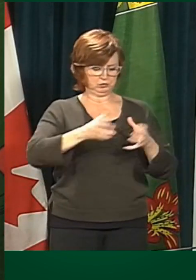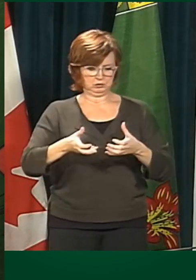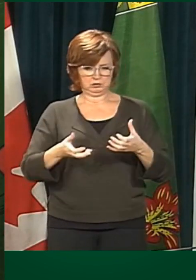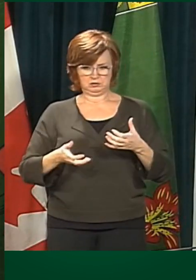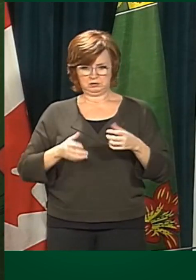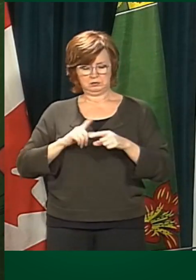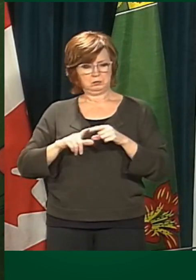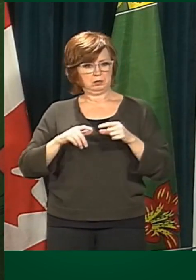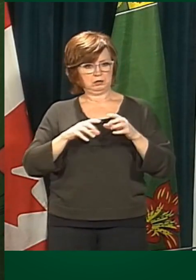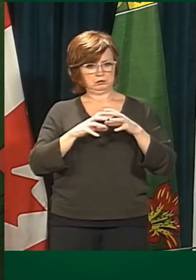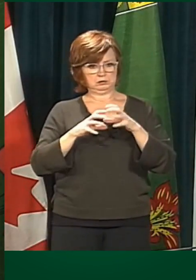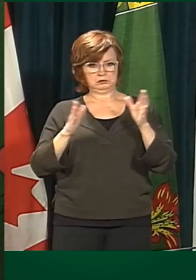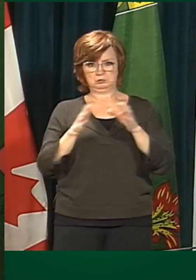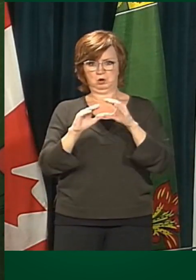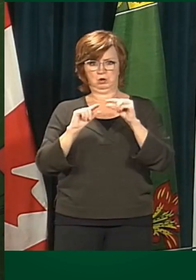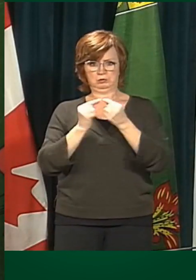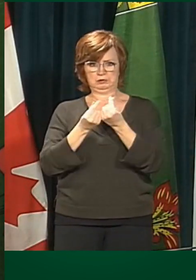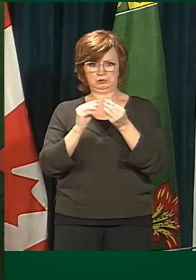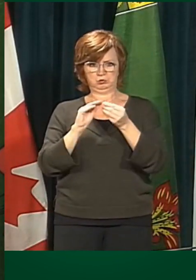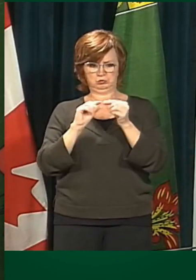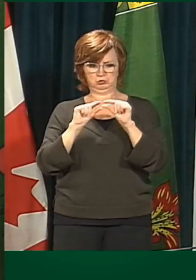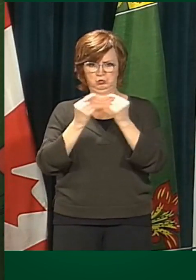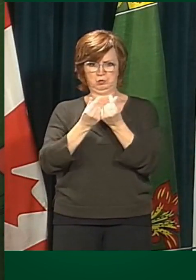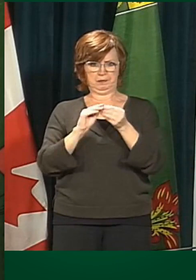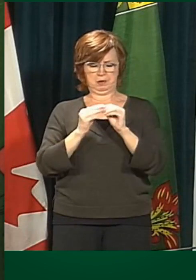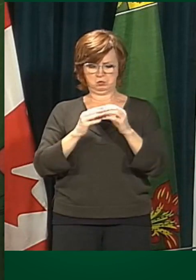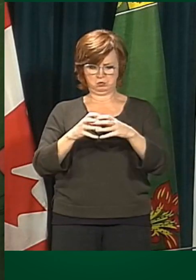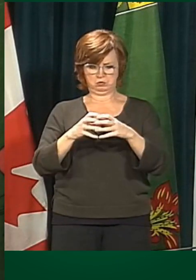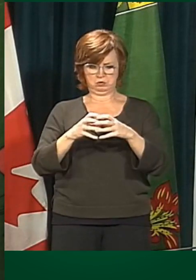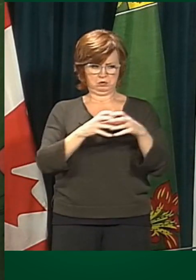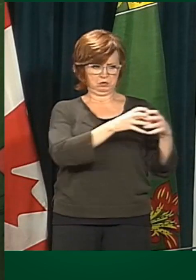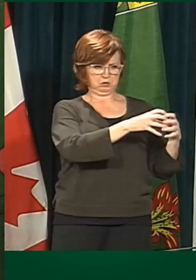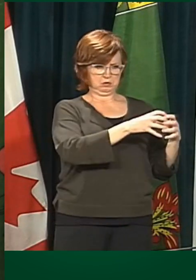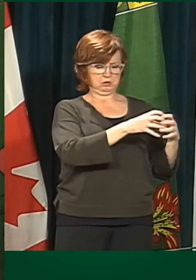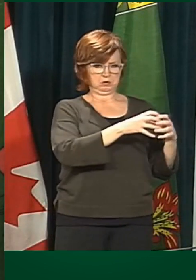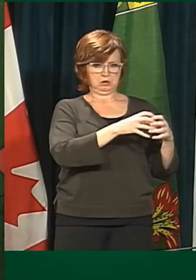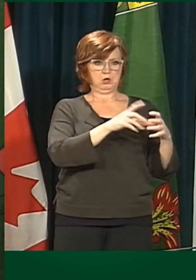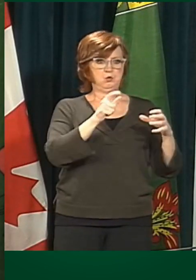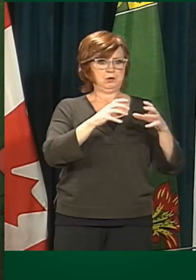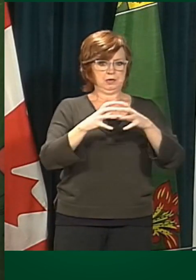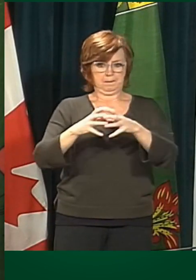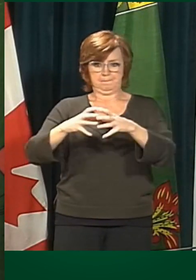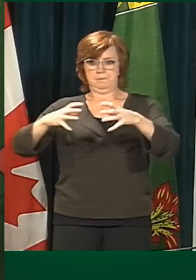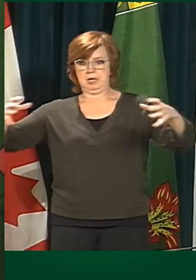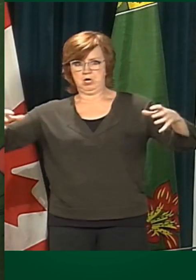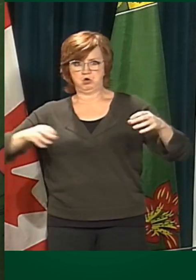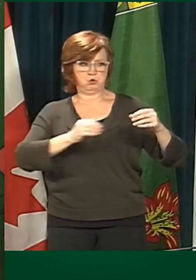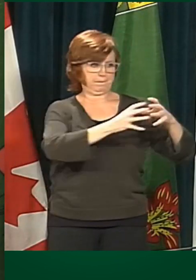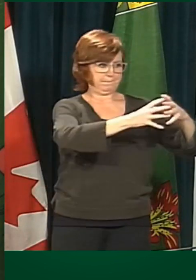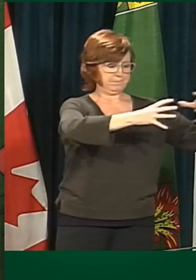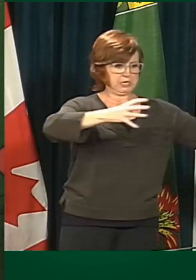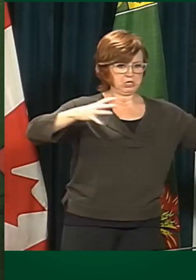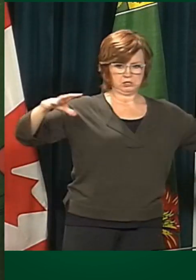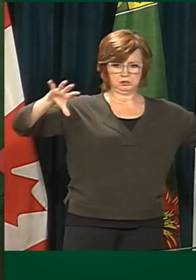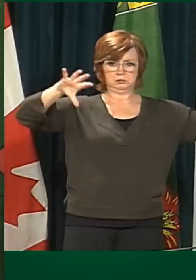the first part is actually the reason we need to do physical distancing is exactly because we can't